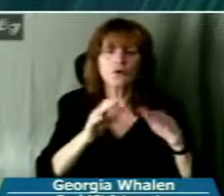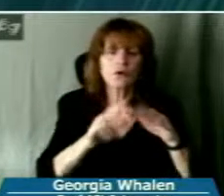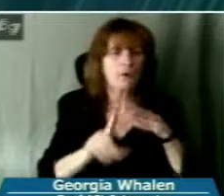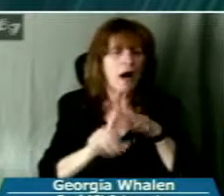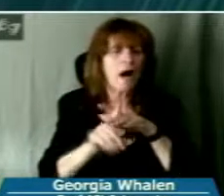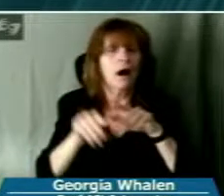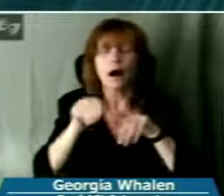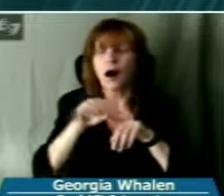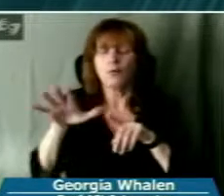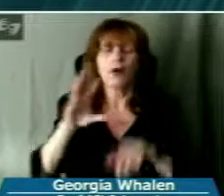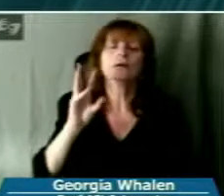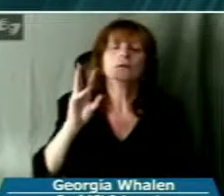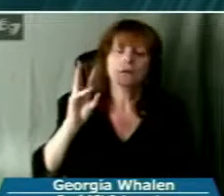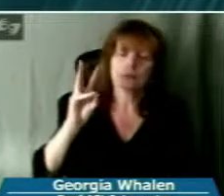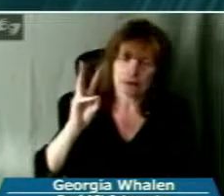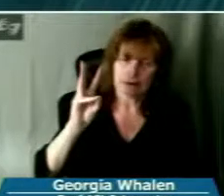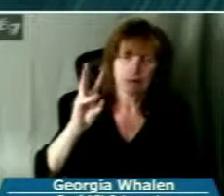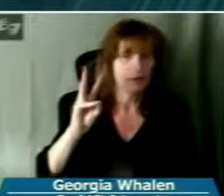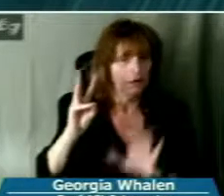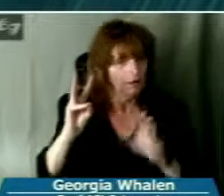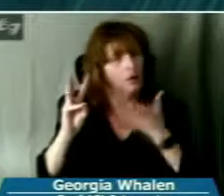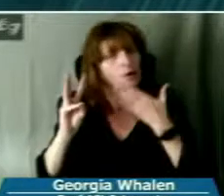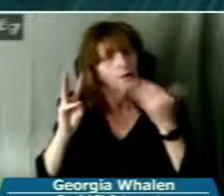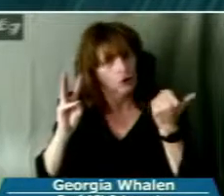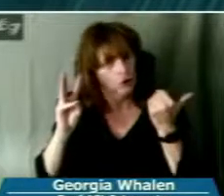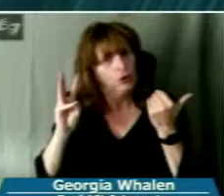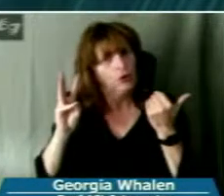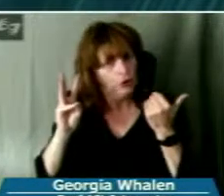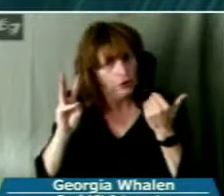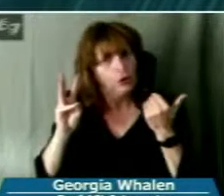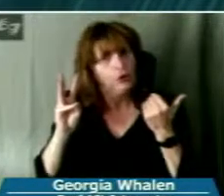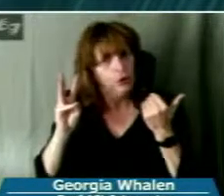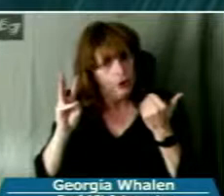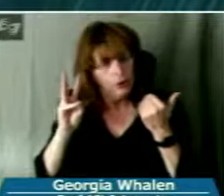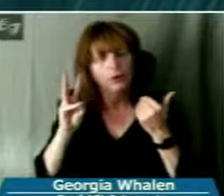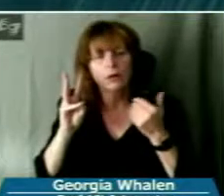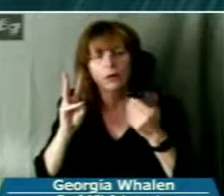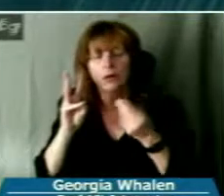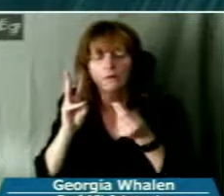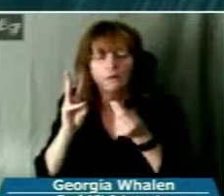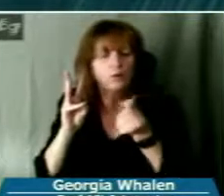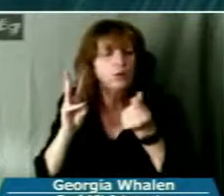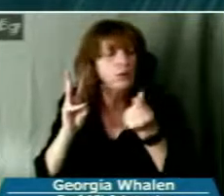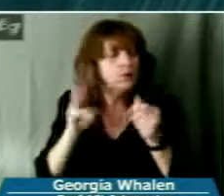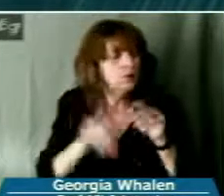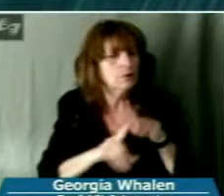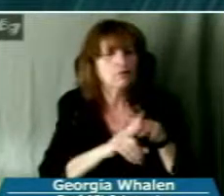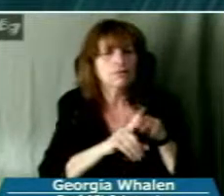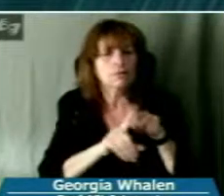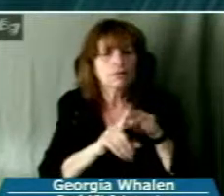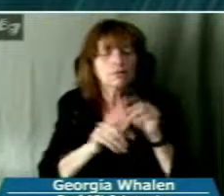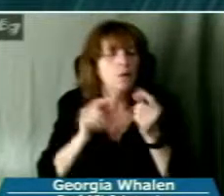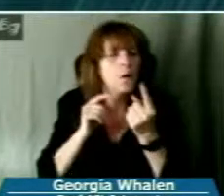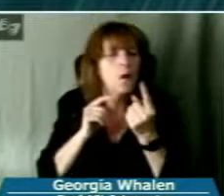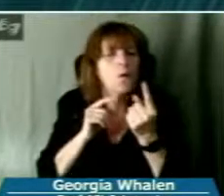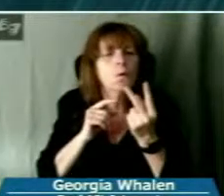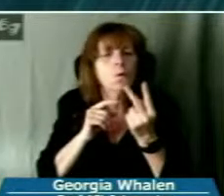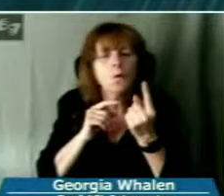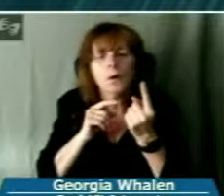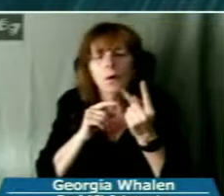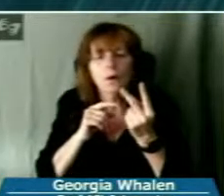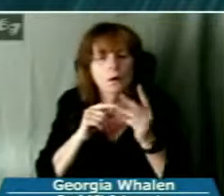week. Many of those, as you'll recall, were small outbreaks in that there may be only 1 or 2 people involved and were the results of all